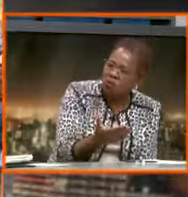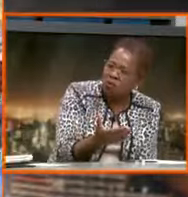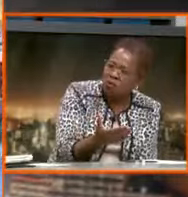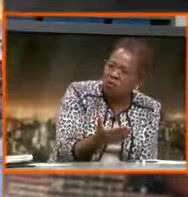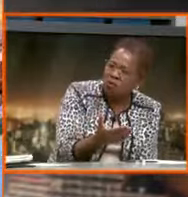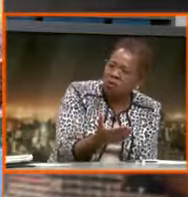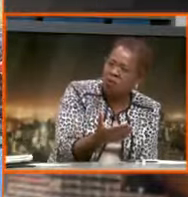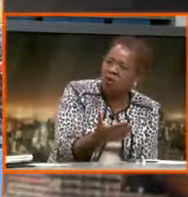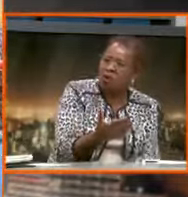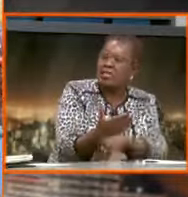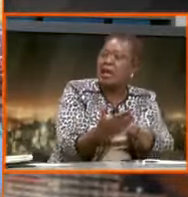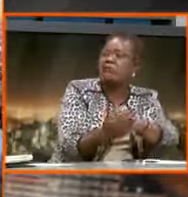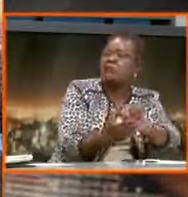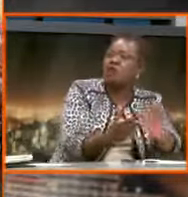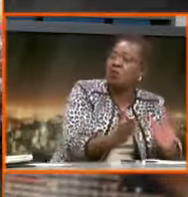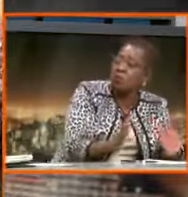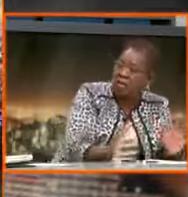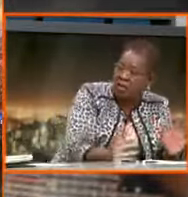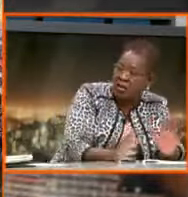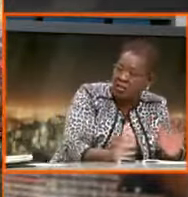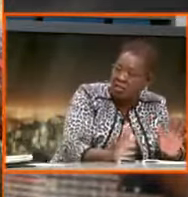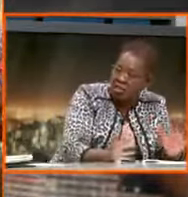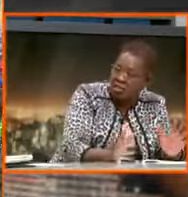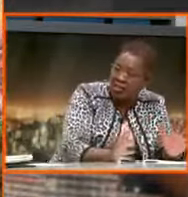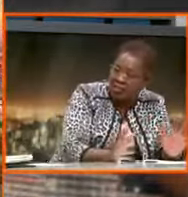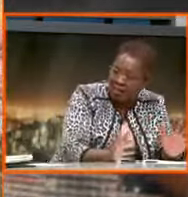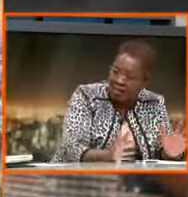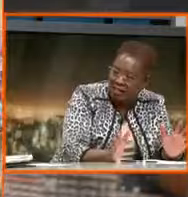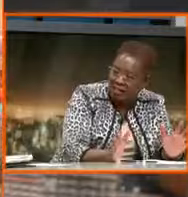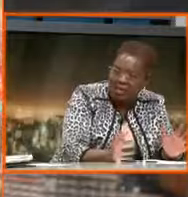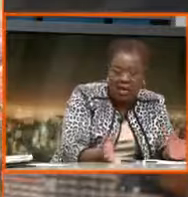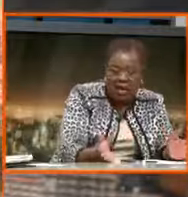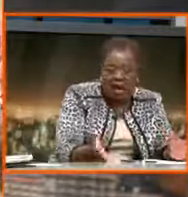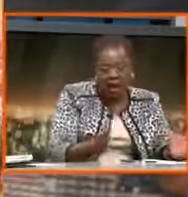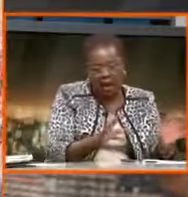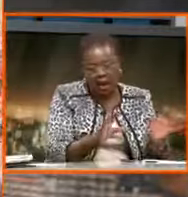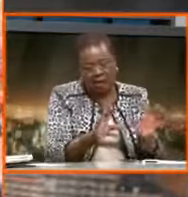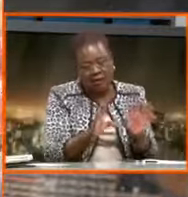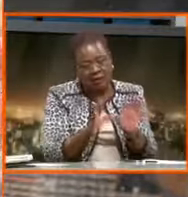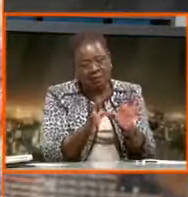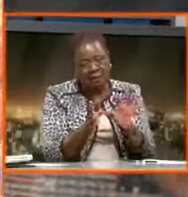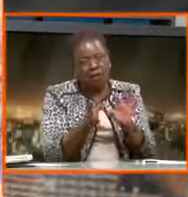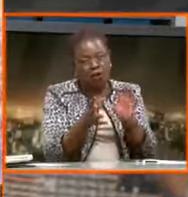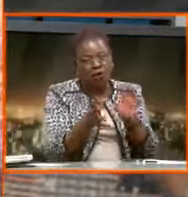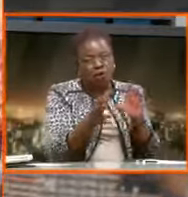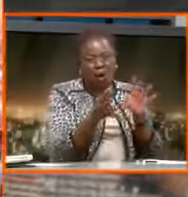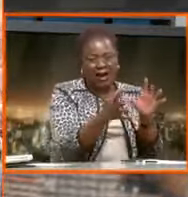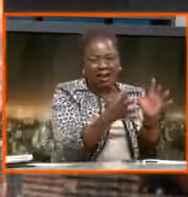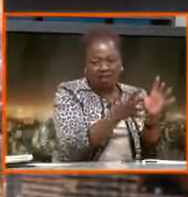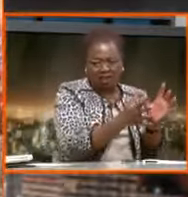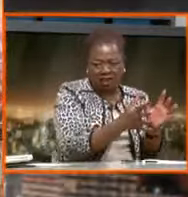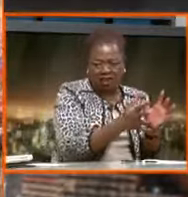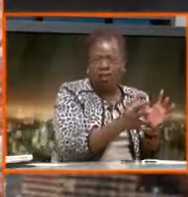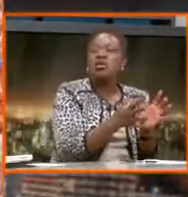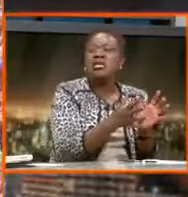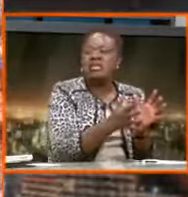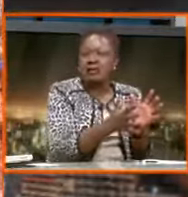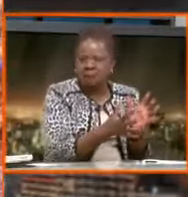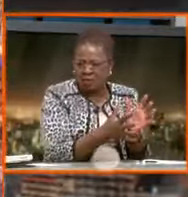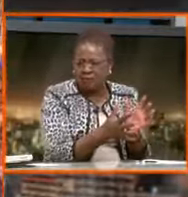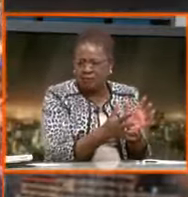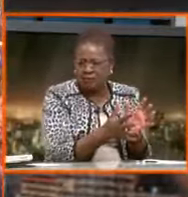do in terms of economic change in this country. But for you to arrive there,